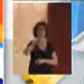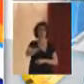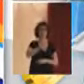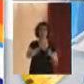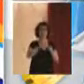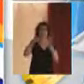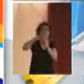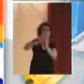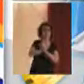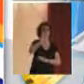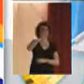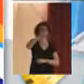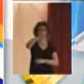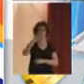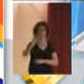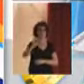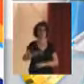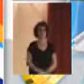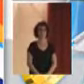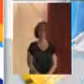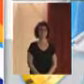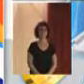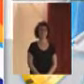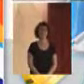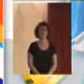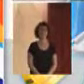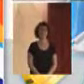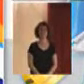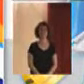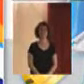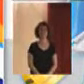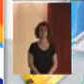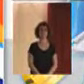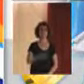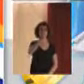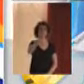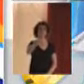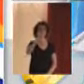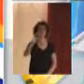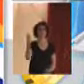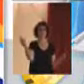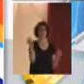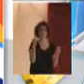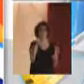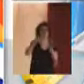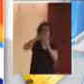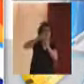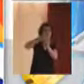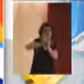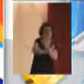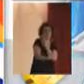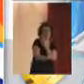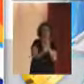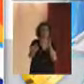CIF, this functioning of this health condition. What is the CIF? The